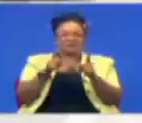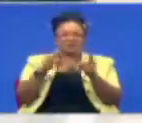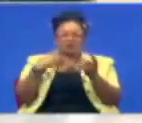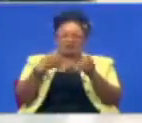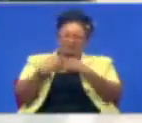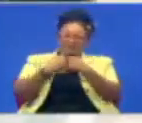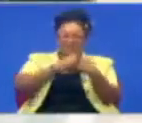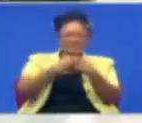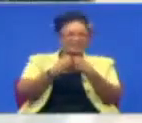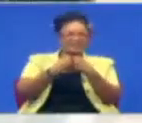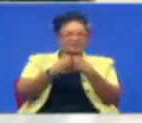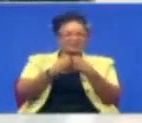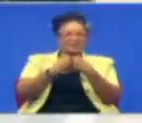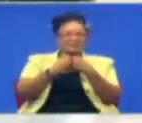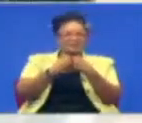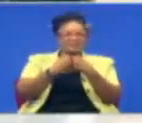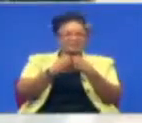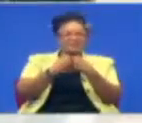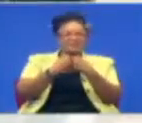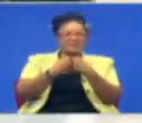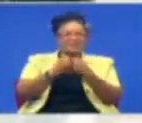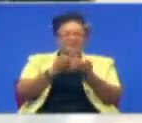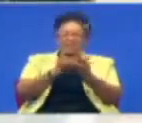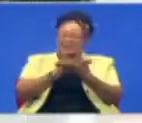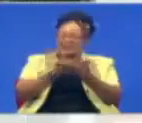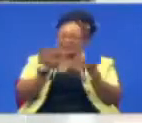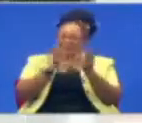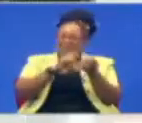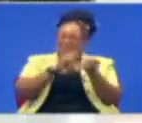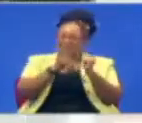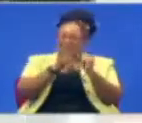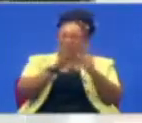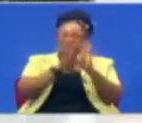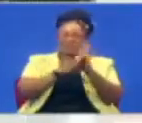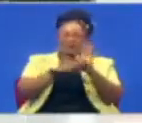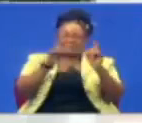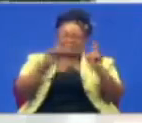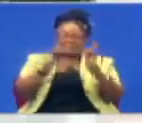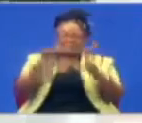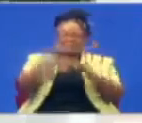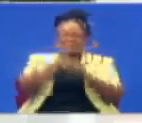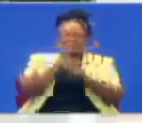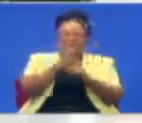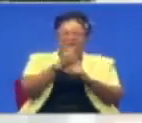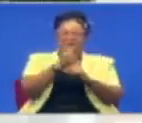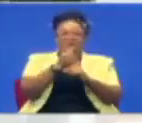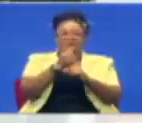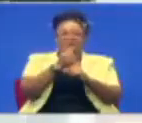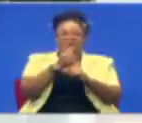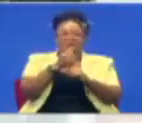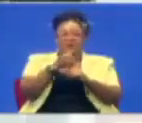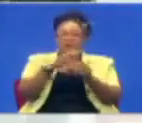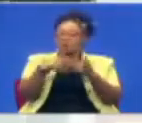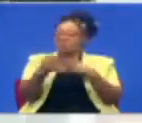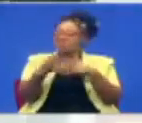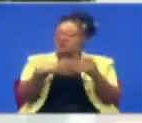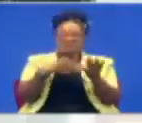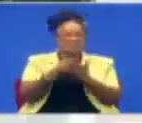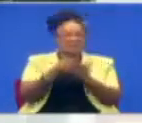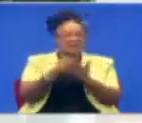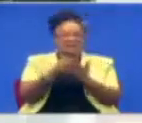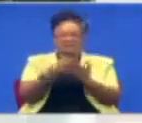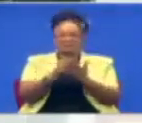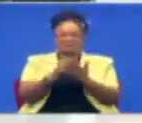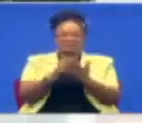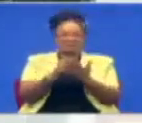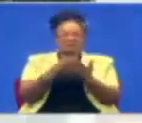challenges. Any transformation agenda has to achieve. Money comes first. Without money, you're